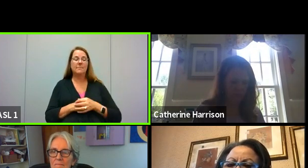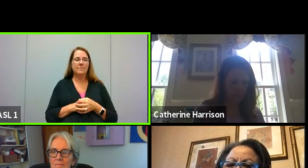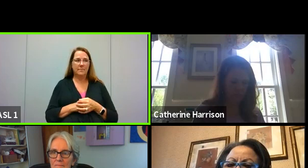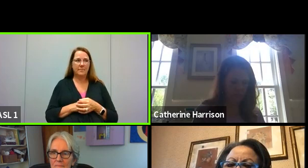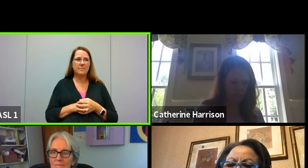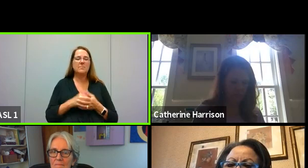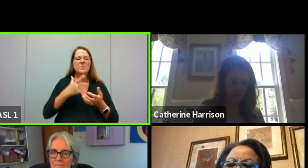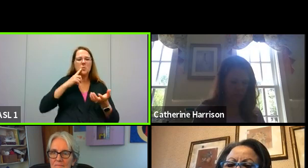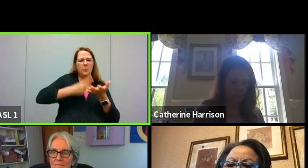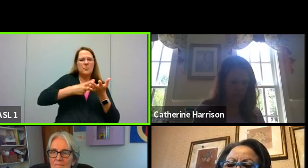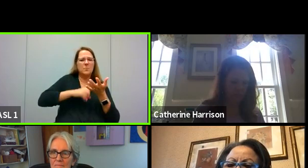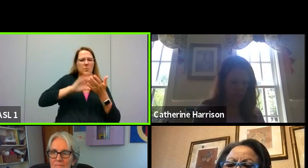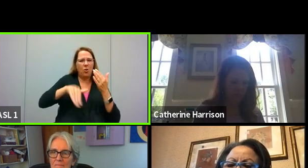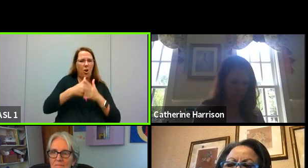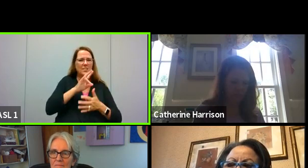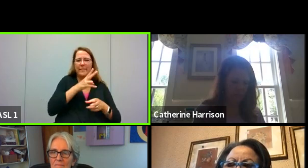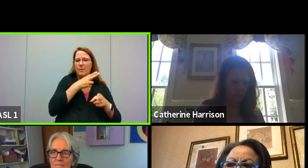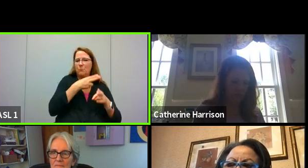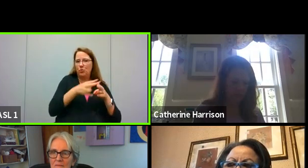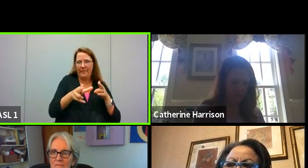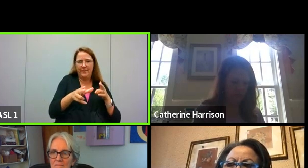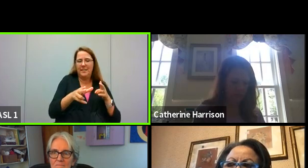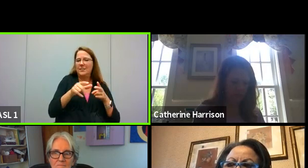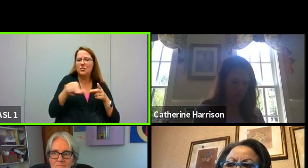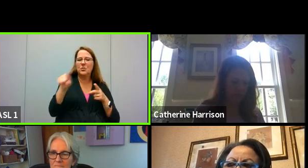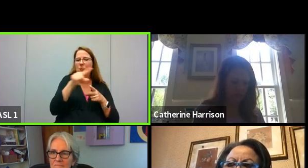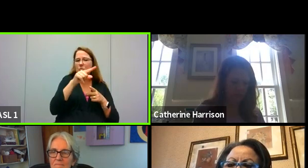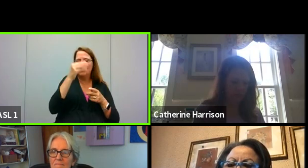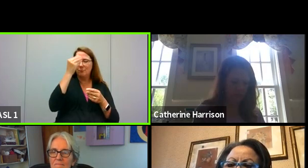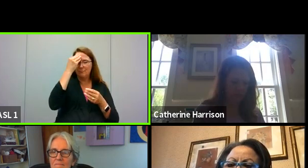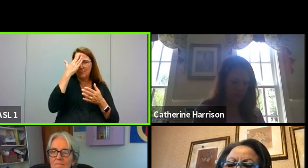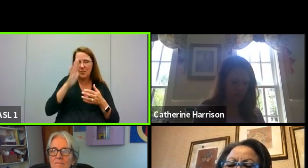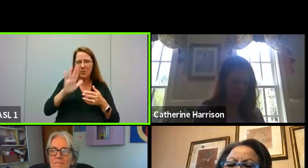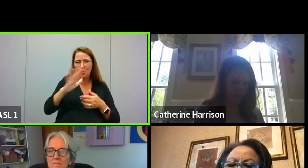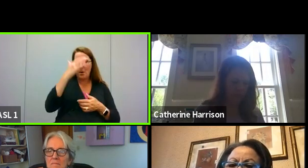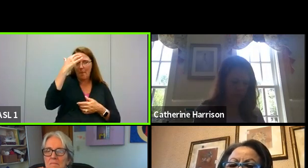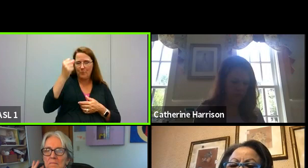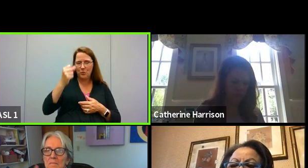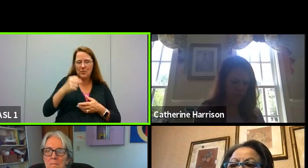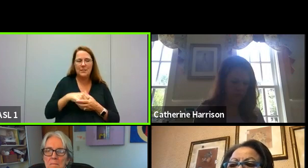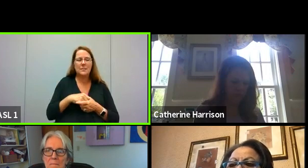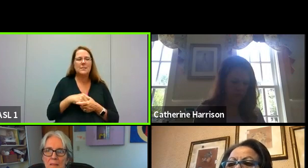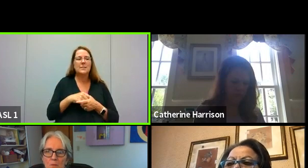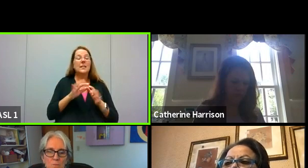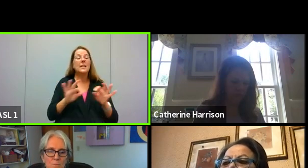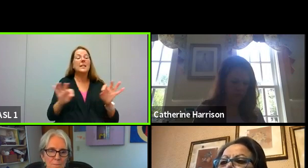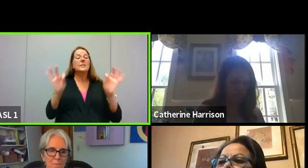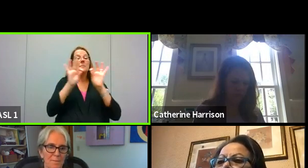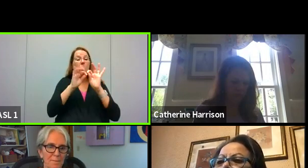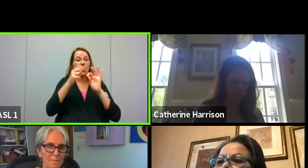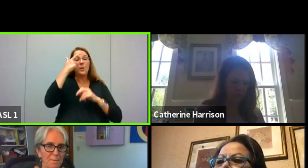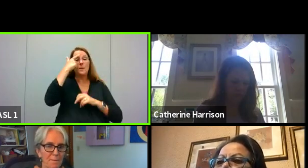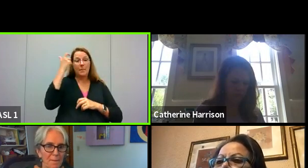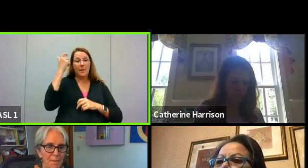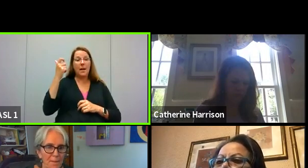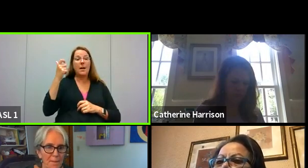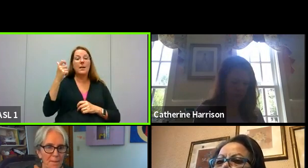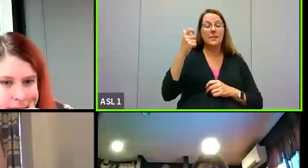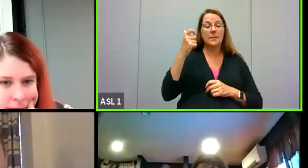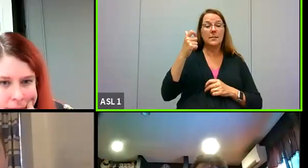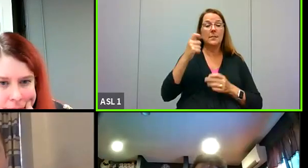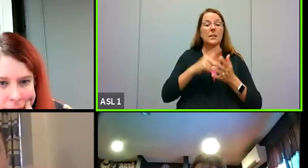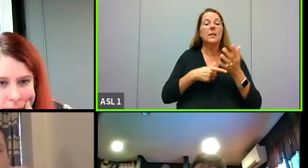7 of those just rather briefly, just to refresh your memories, because I think it's important, because I think what is going to